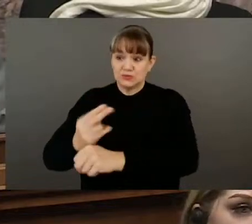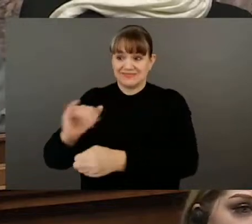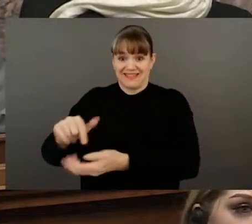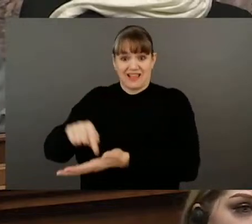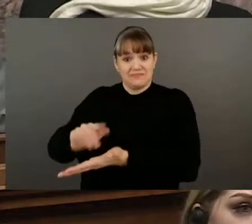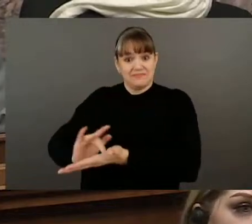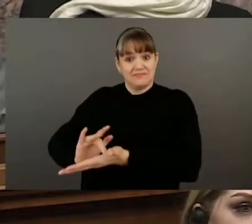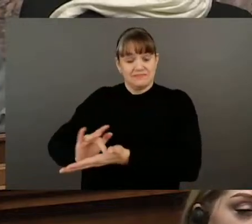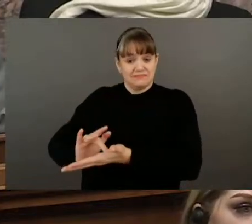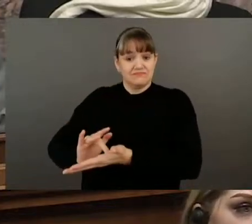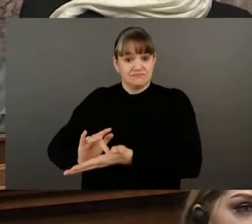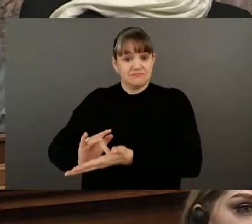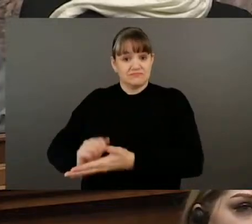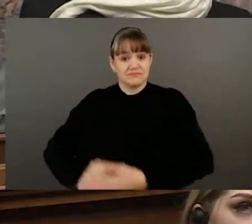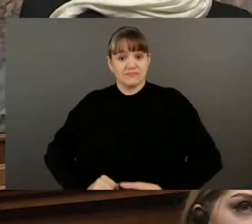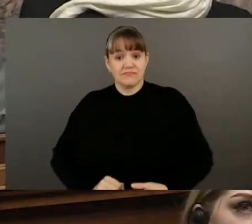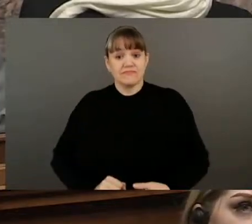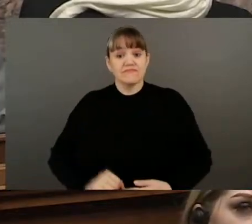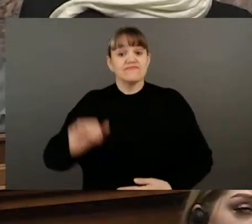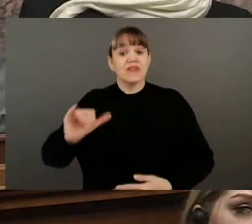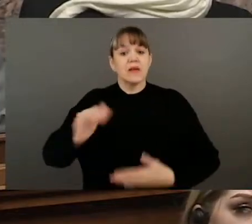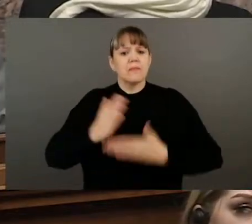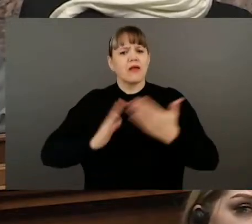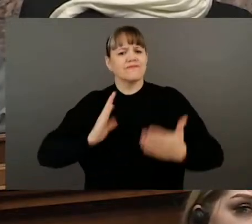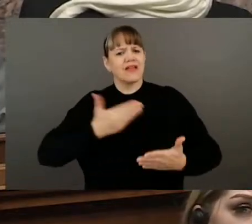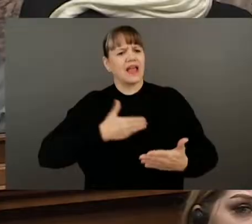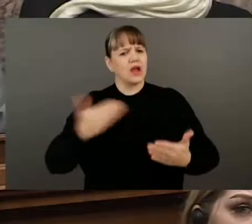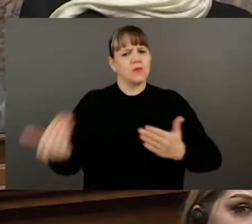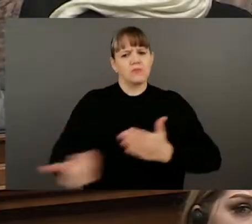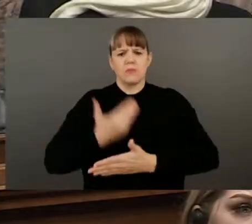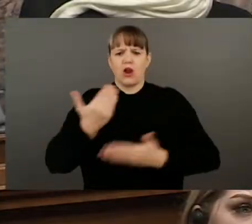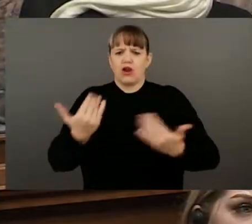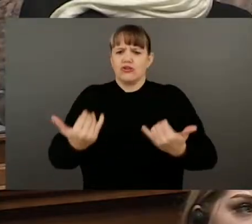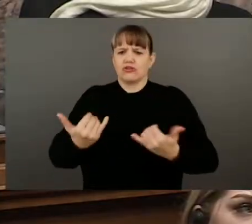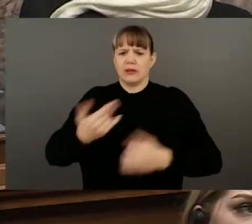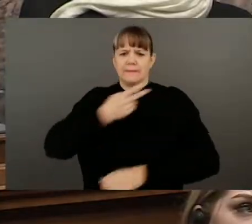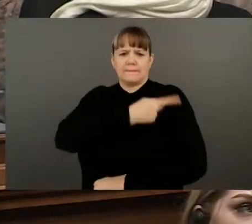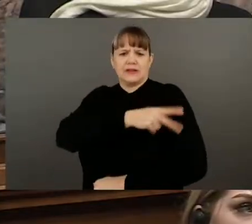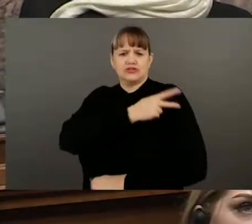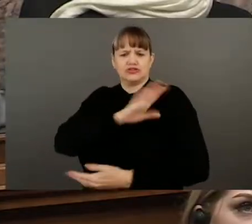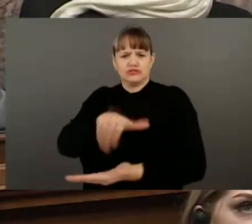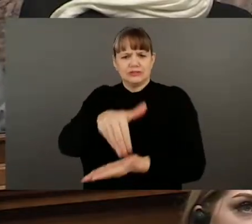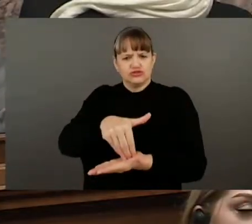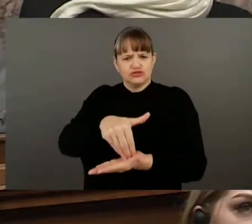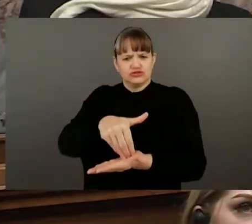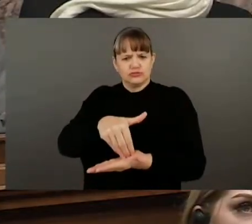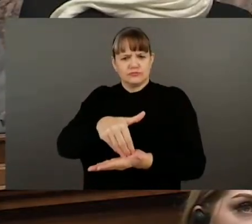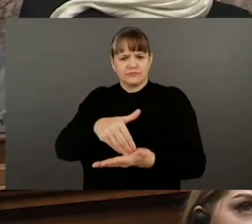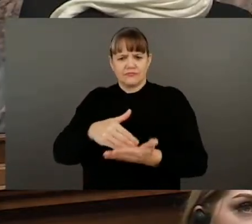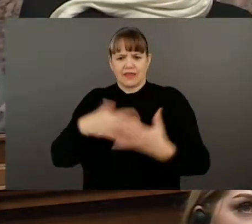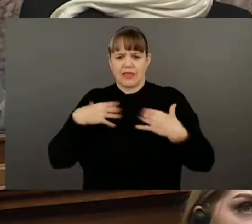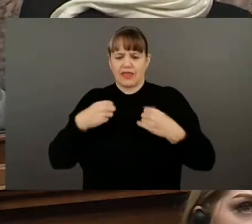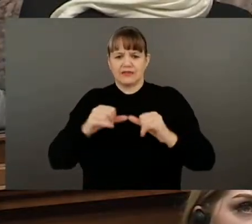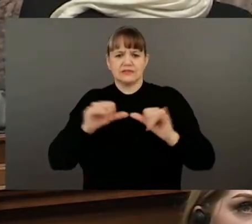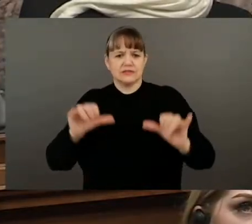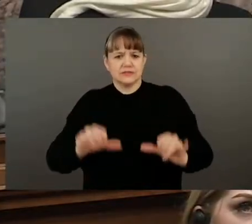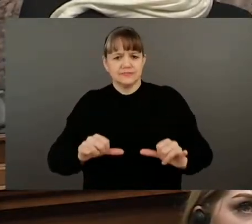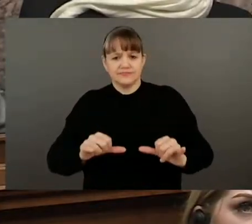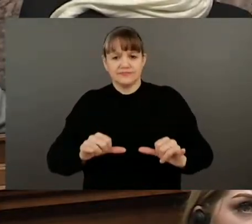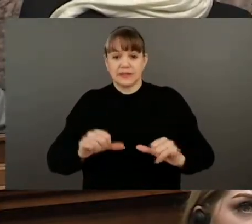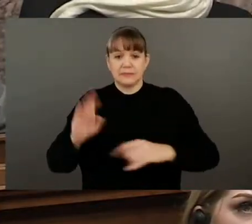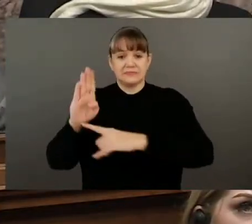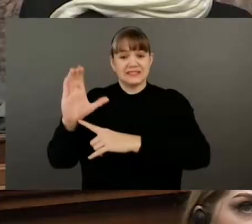modern, diverse, and patient-centered healthcare system. BC has been a national leader in the development of TCM.